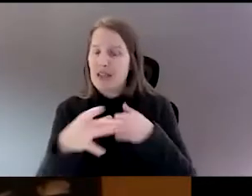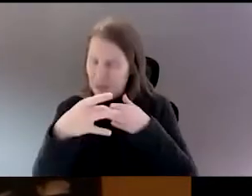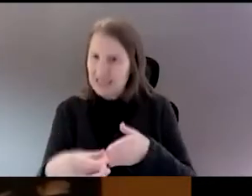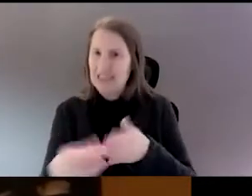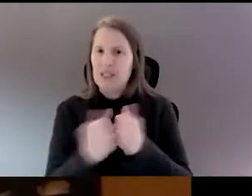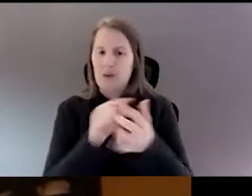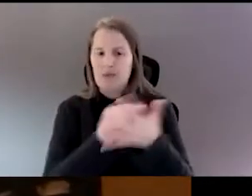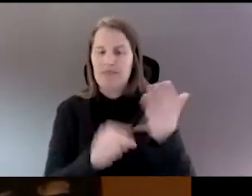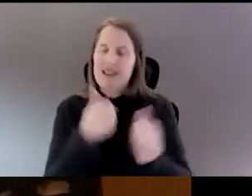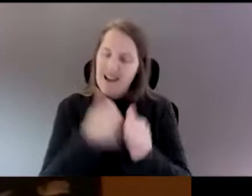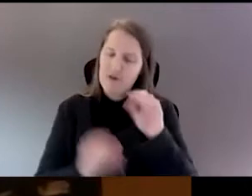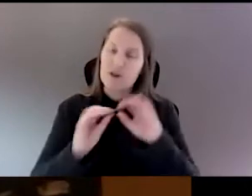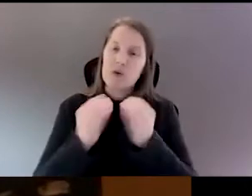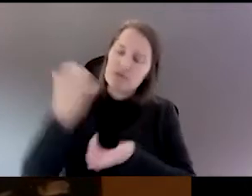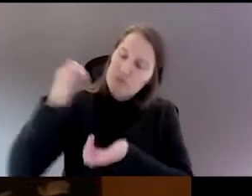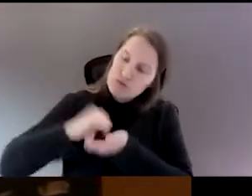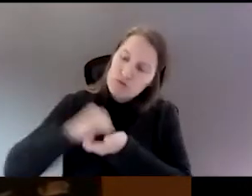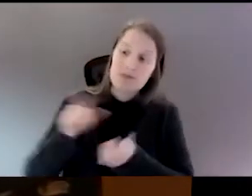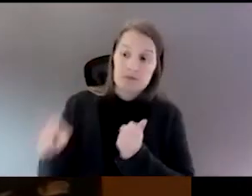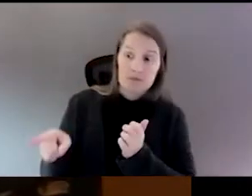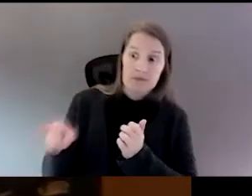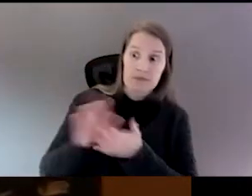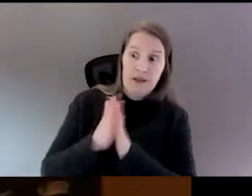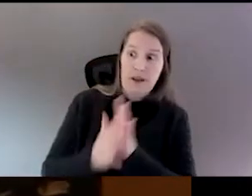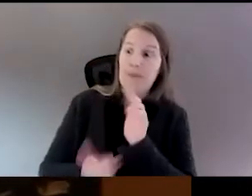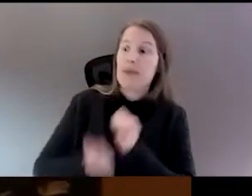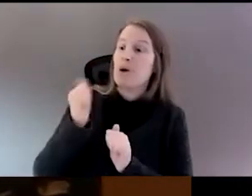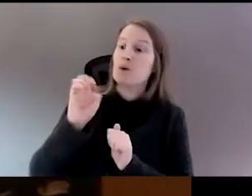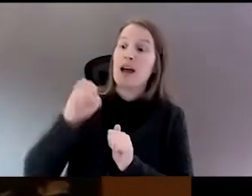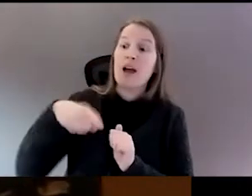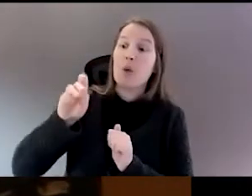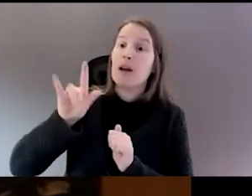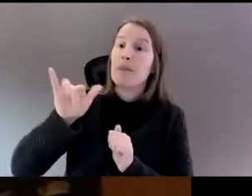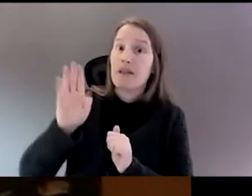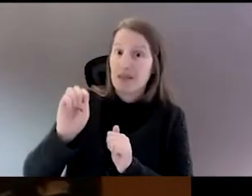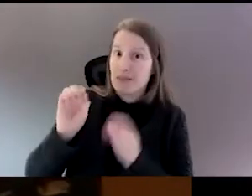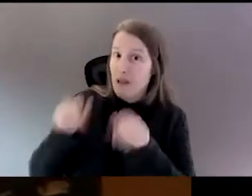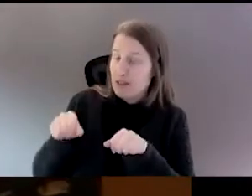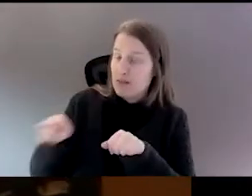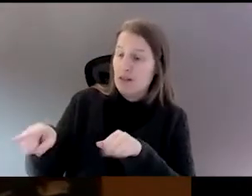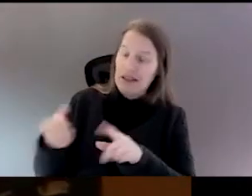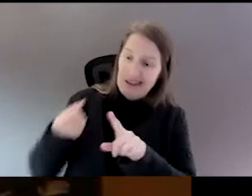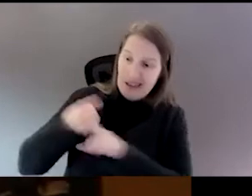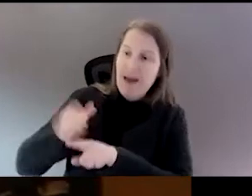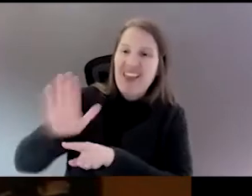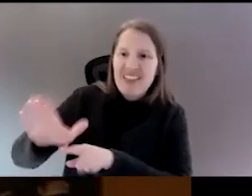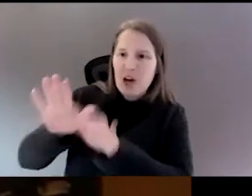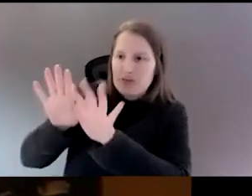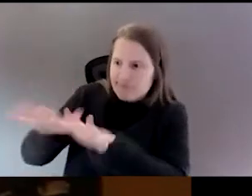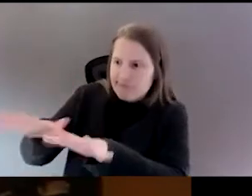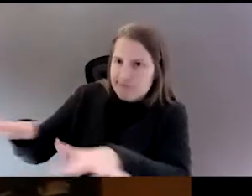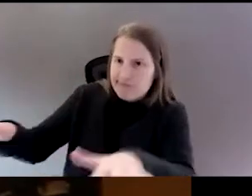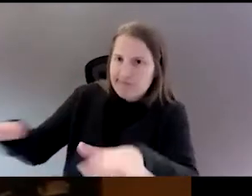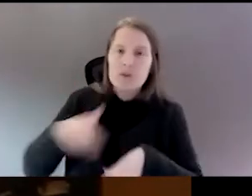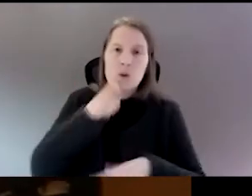with, that they become the most equitable organizations, and that they then impact those that they live with, work